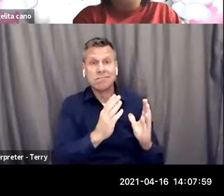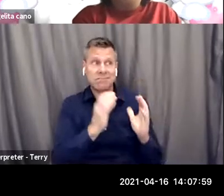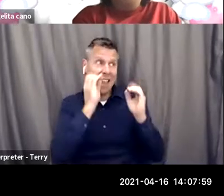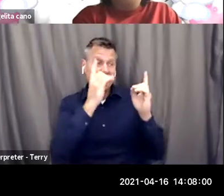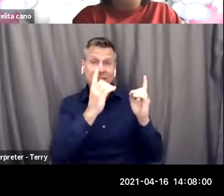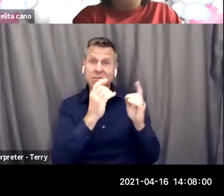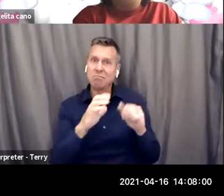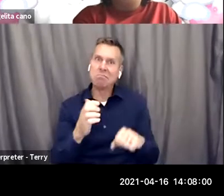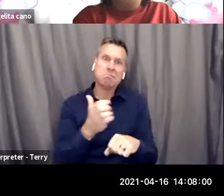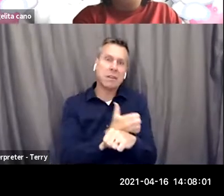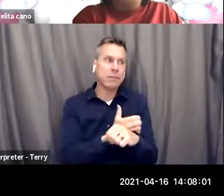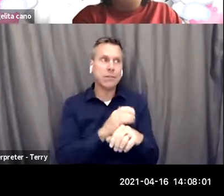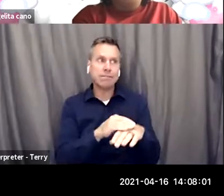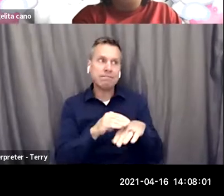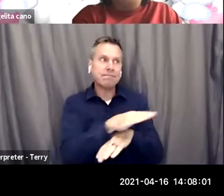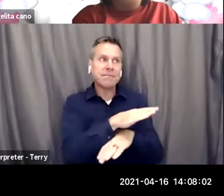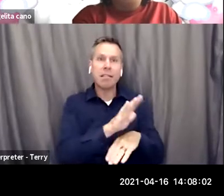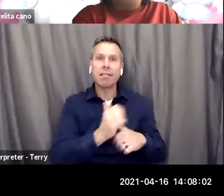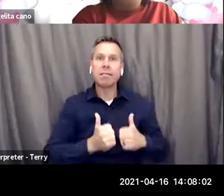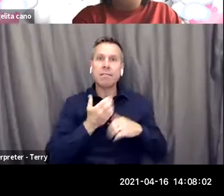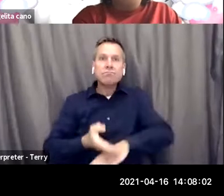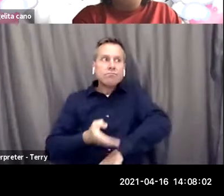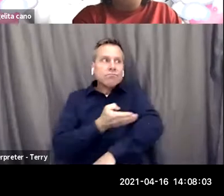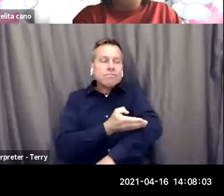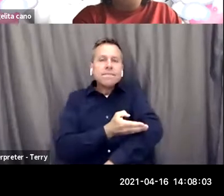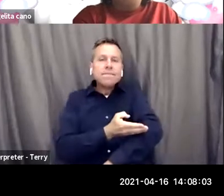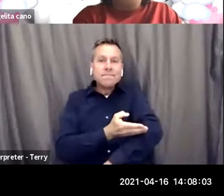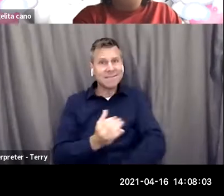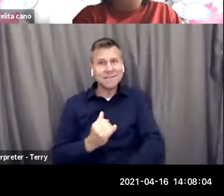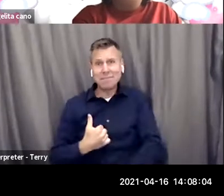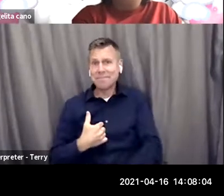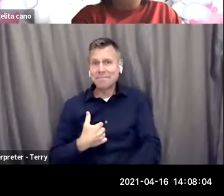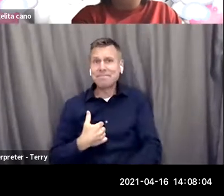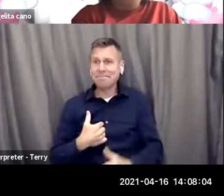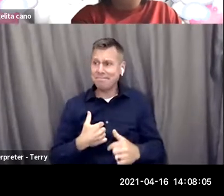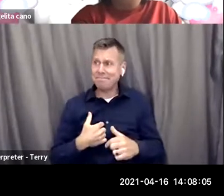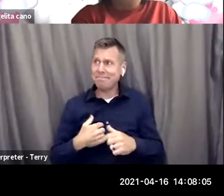their lives. It changed mine. And so that's how I came to this work, because